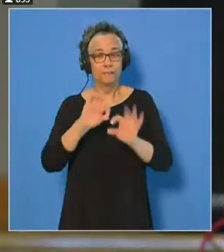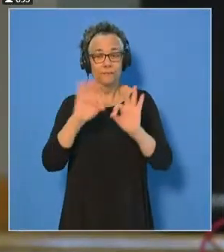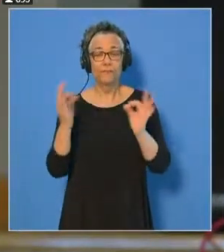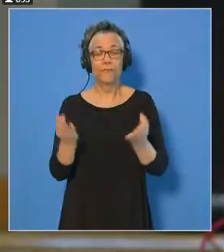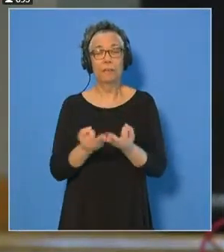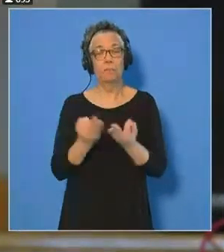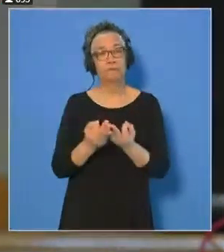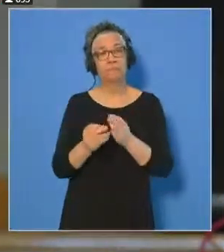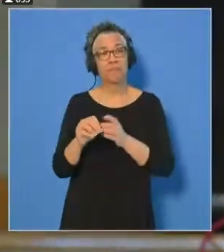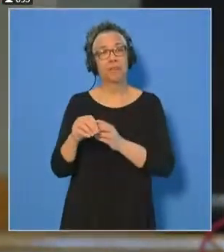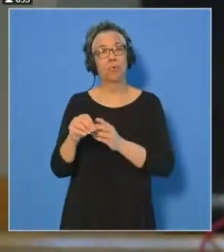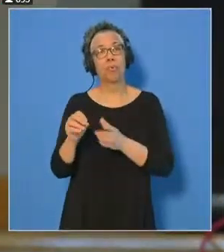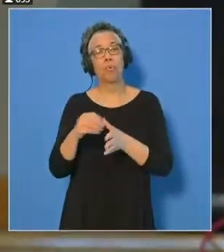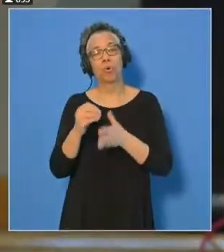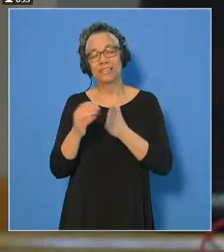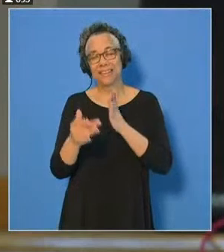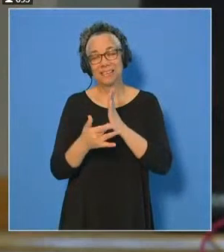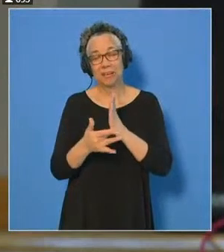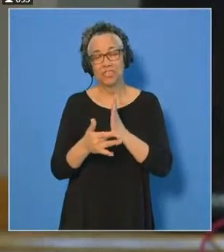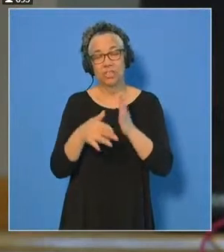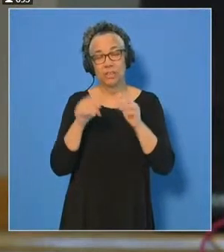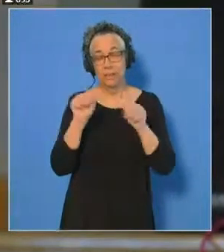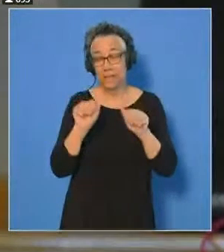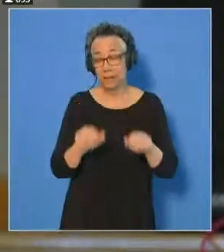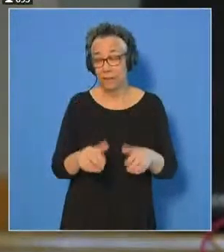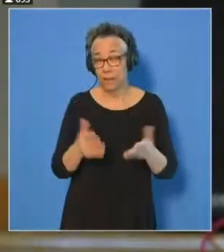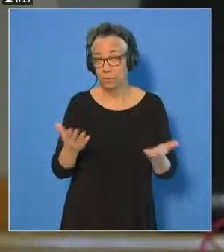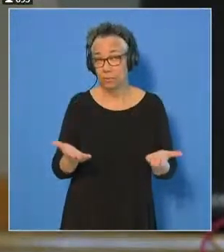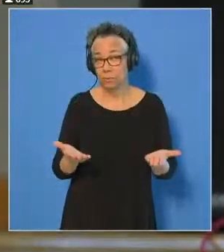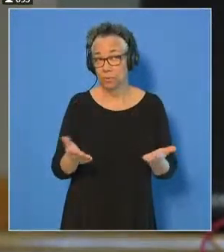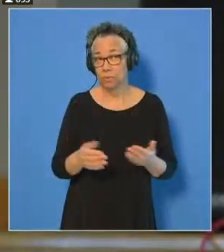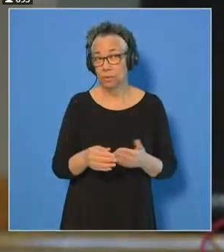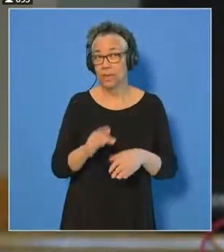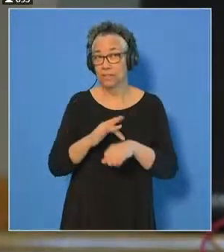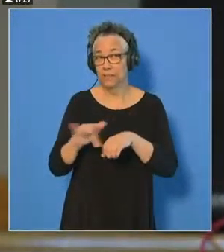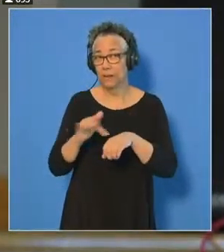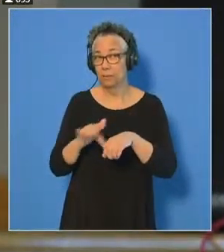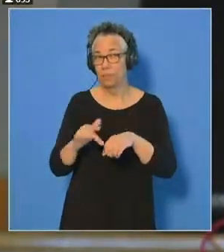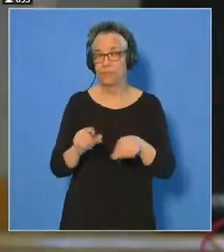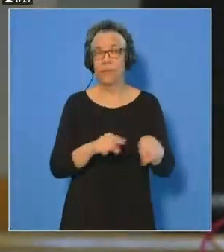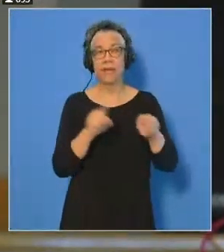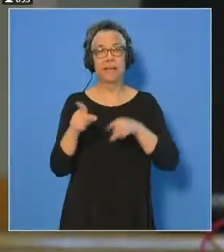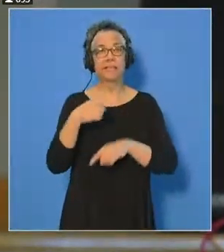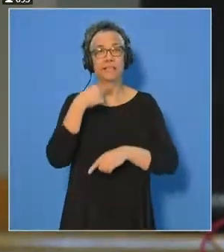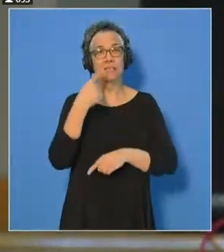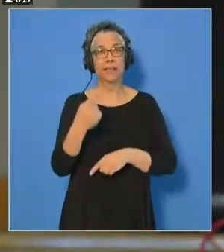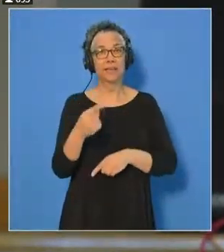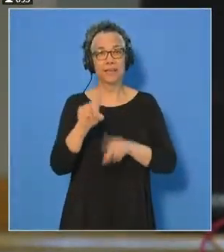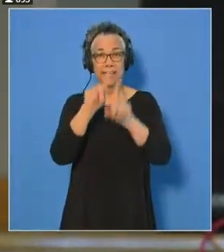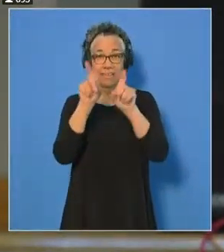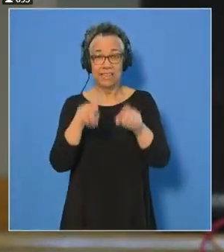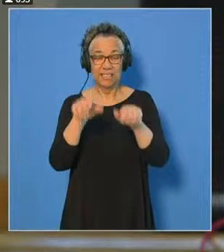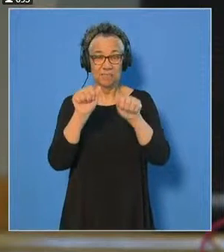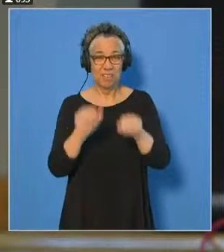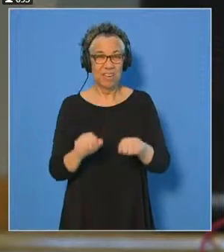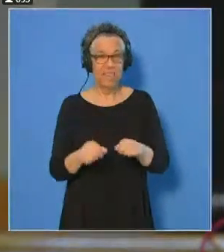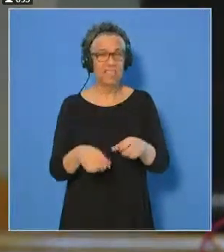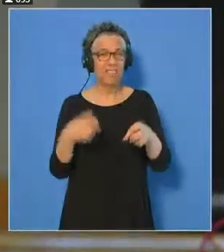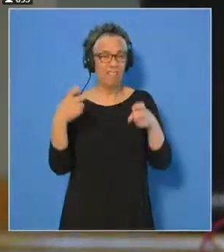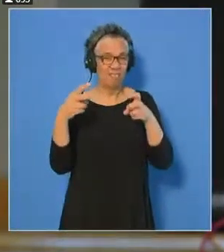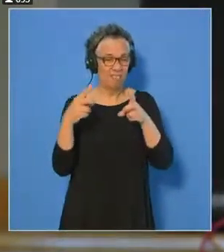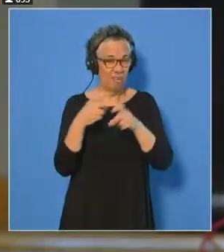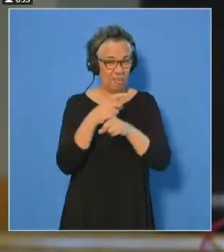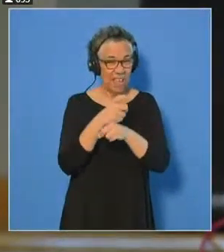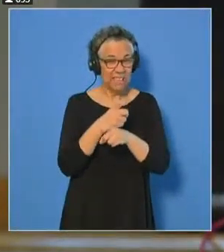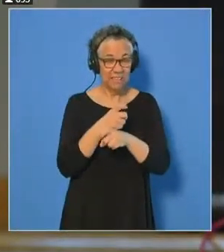technologies as available. As has previously been explained, testing capacity is complex, and Bermuda has been